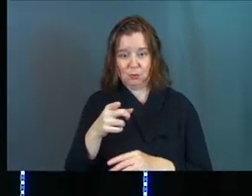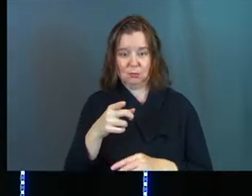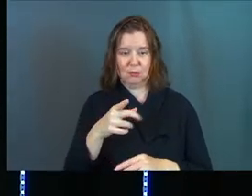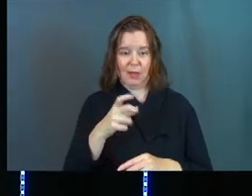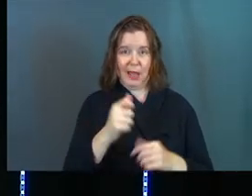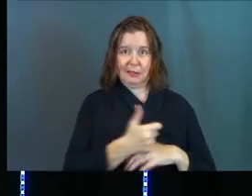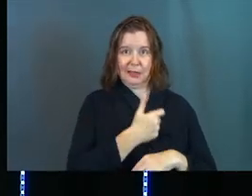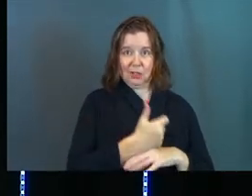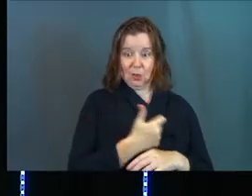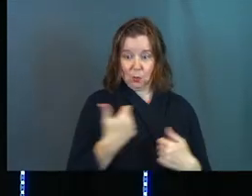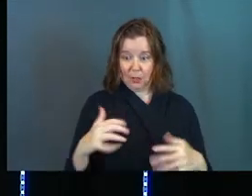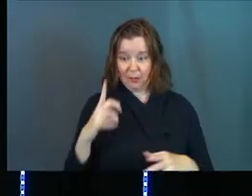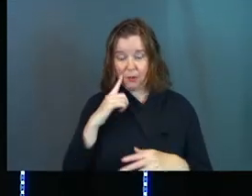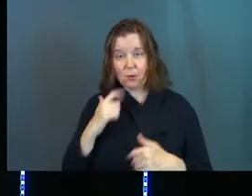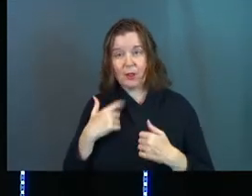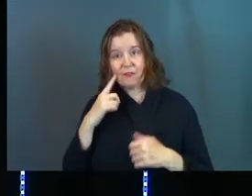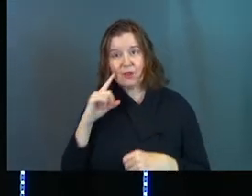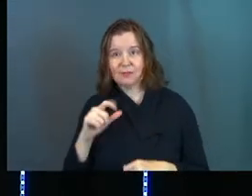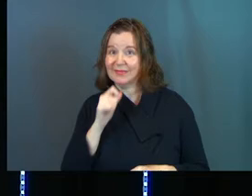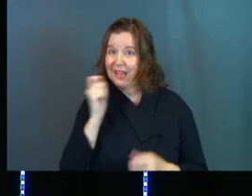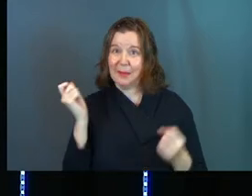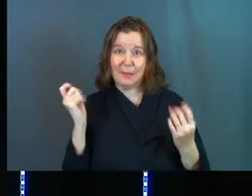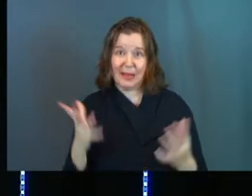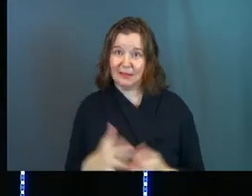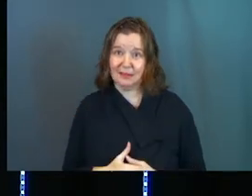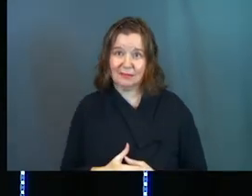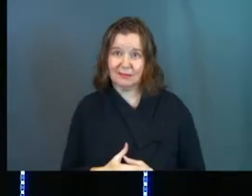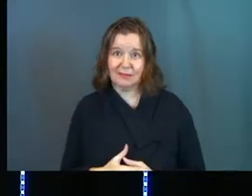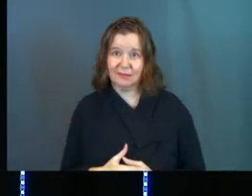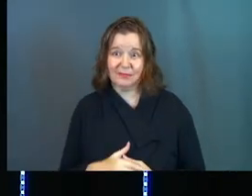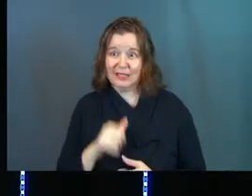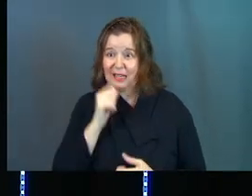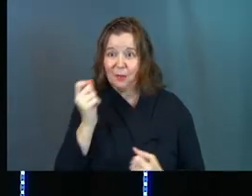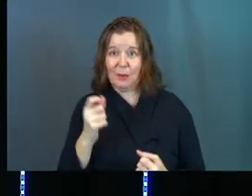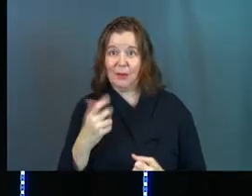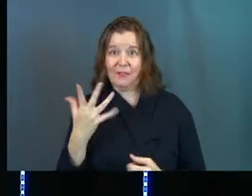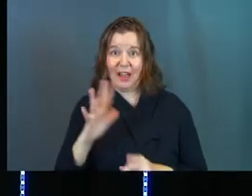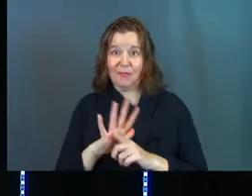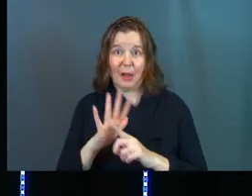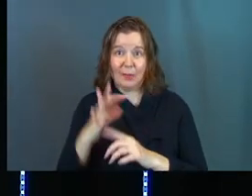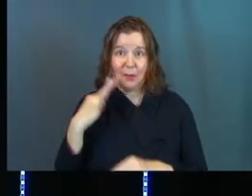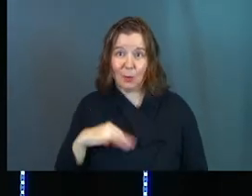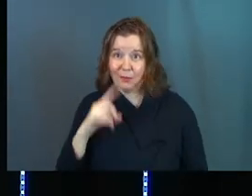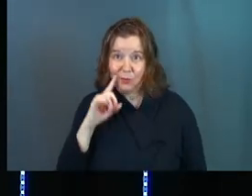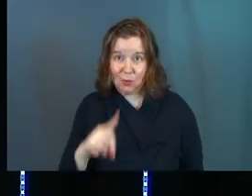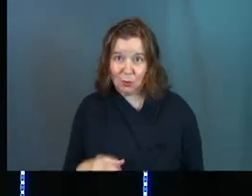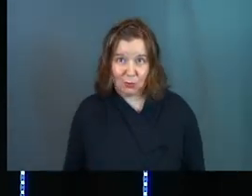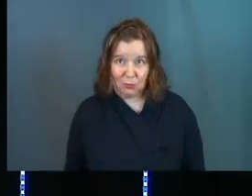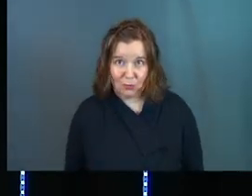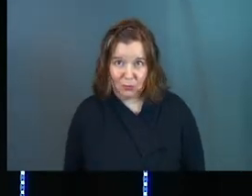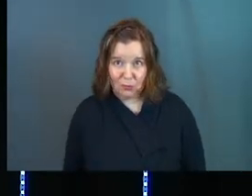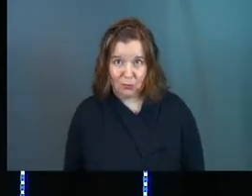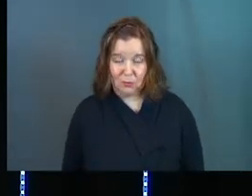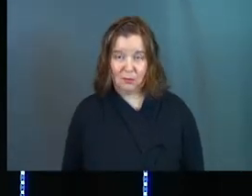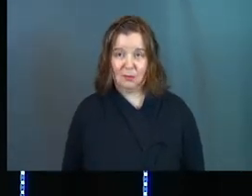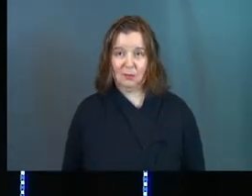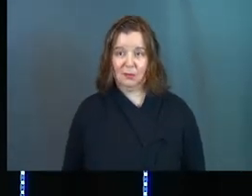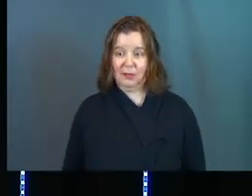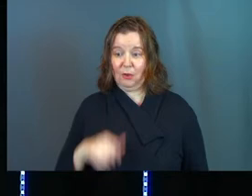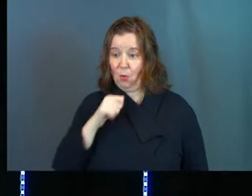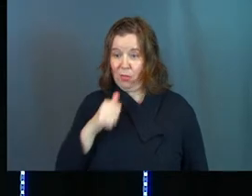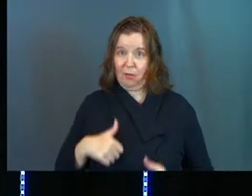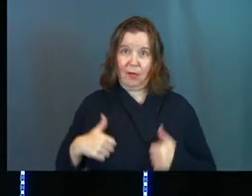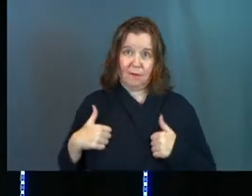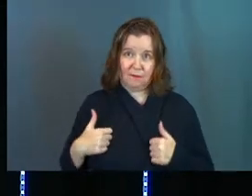and would give up their life for you? Not too many. Not too many would give up 5 popularity points for you, let alone